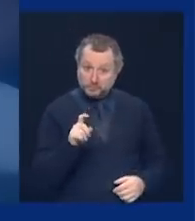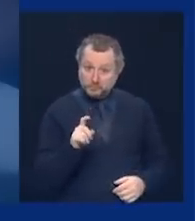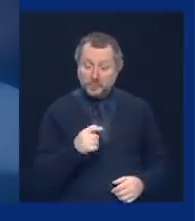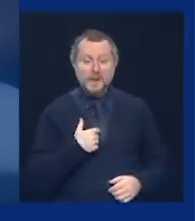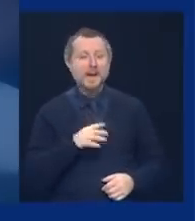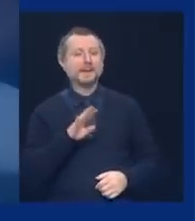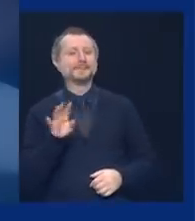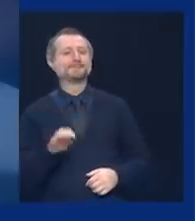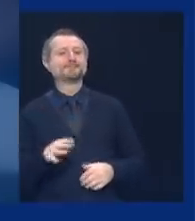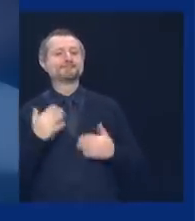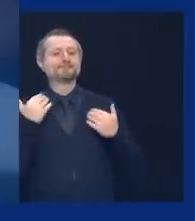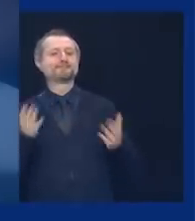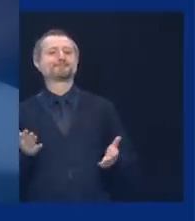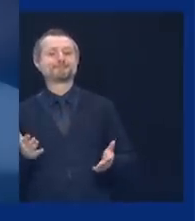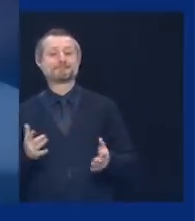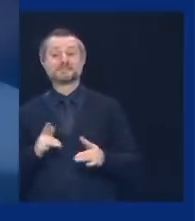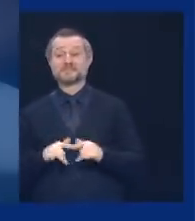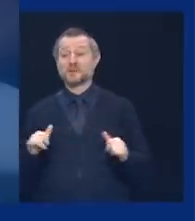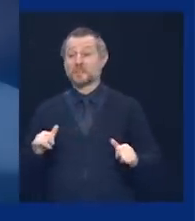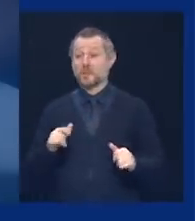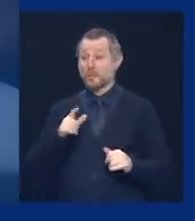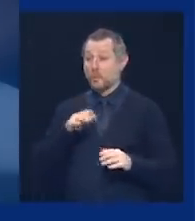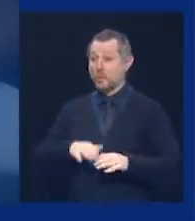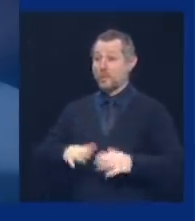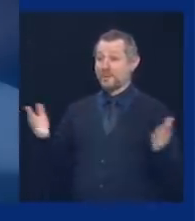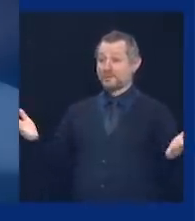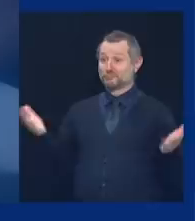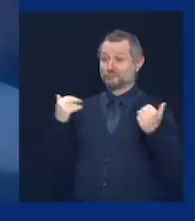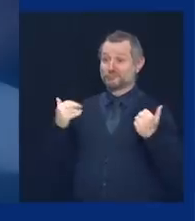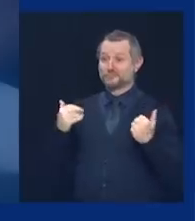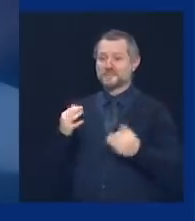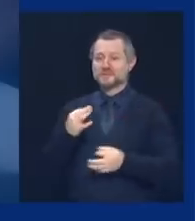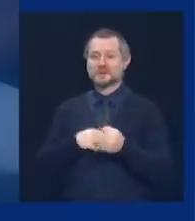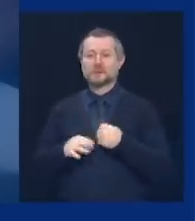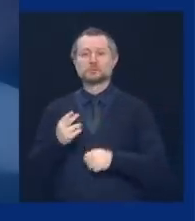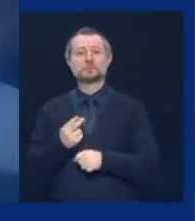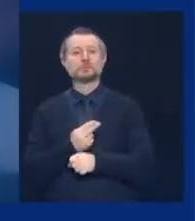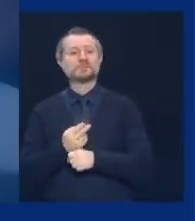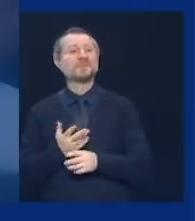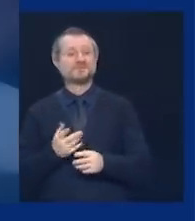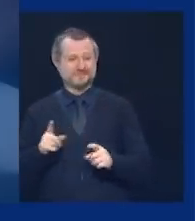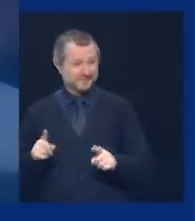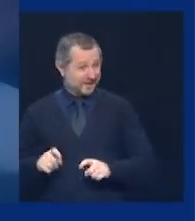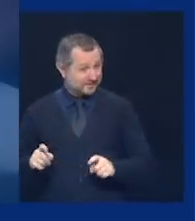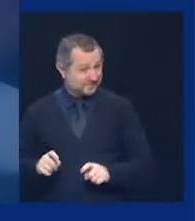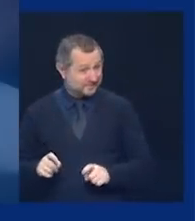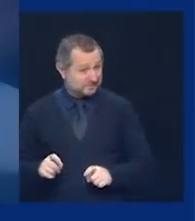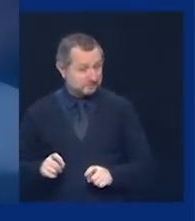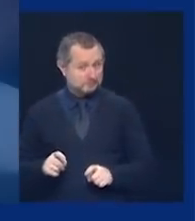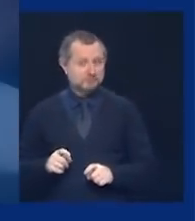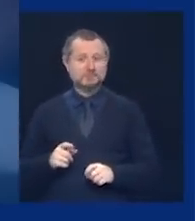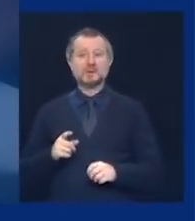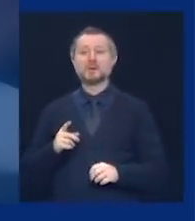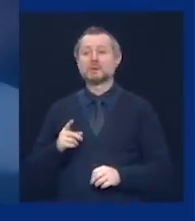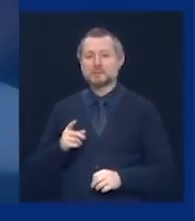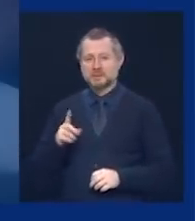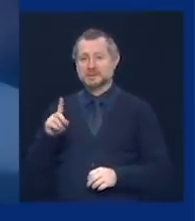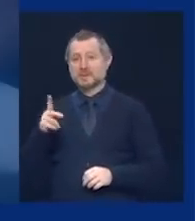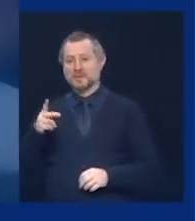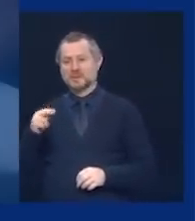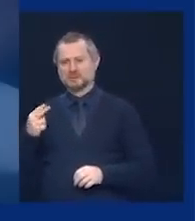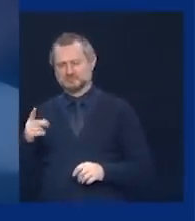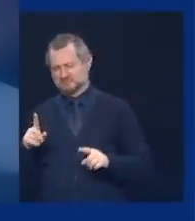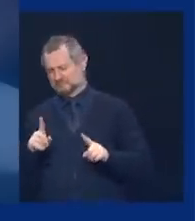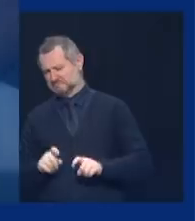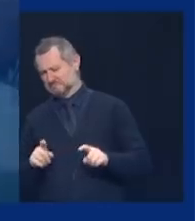you reopen venues using rapid testing? That's the question that the Department of Health has been analyzing, because I want to